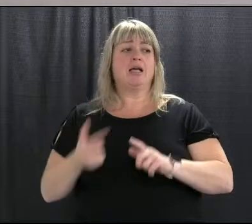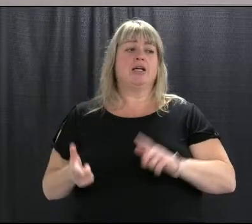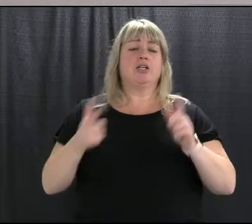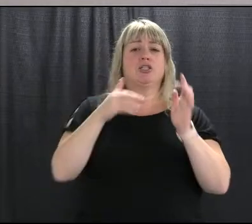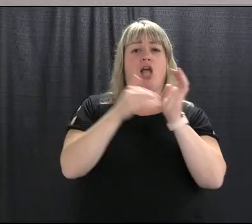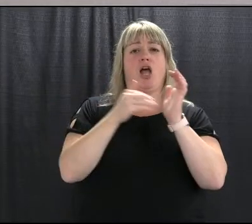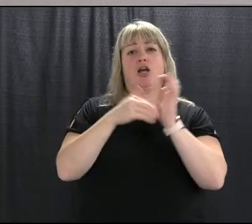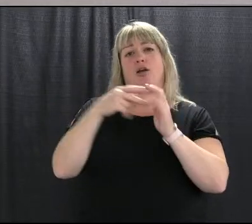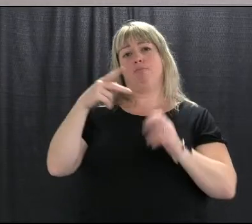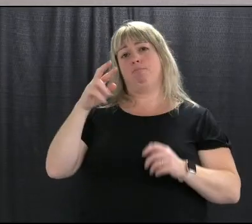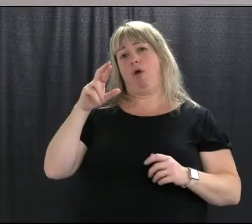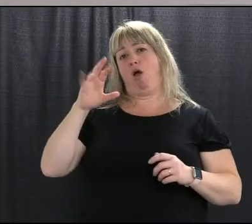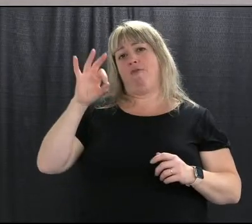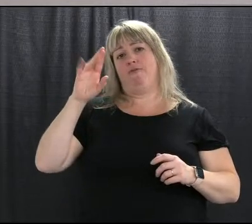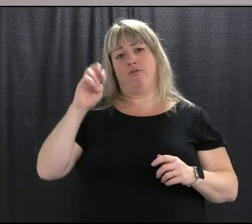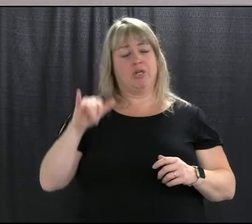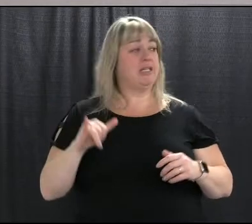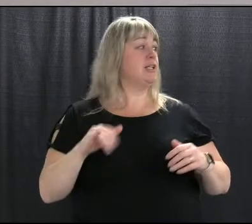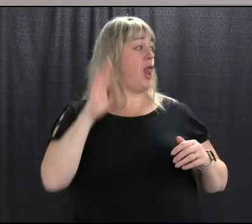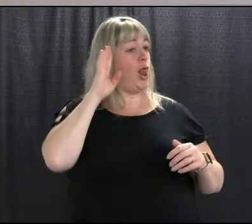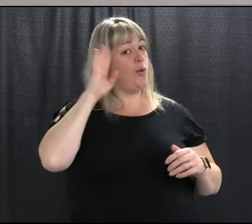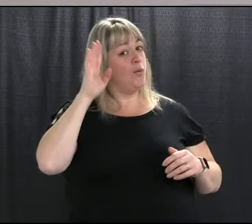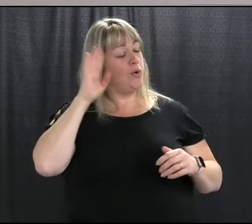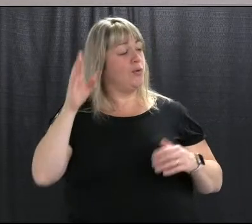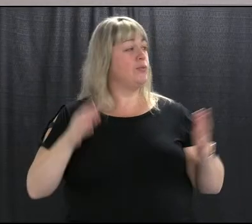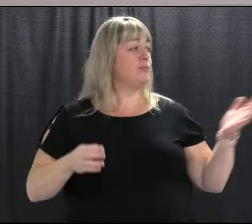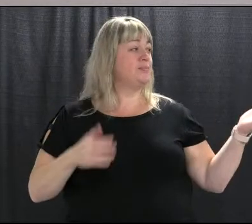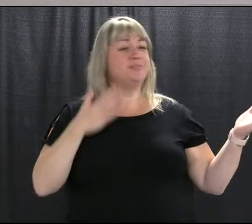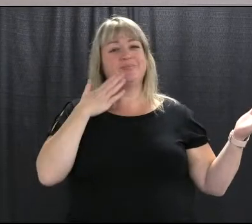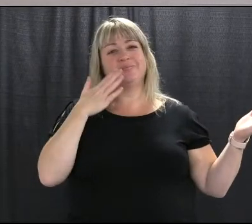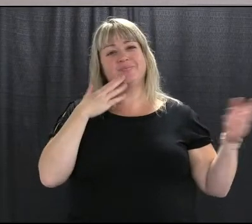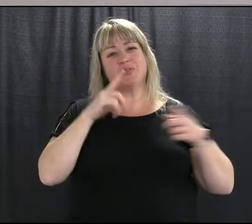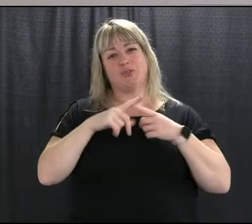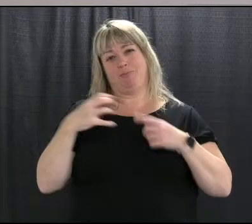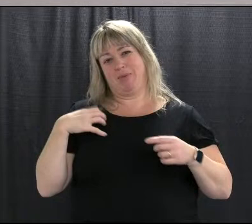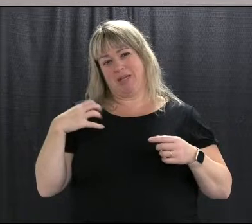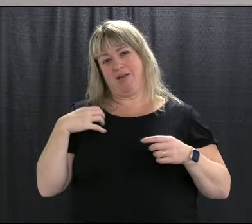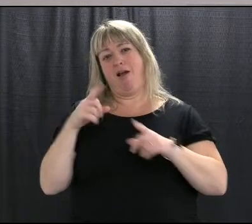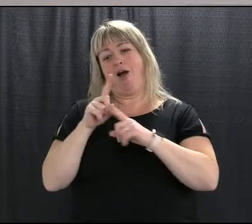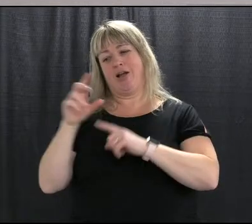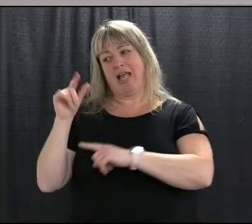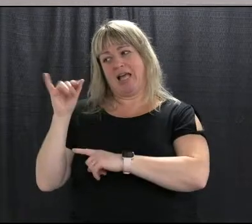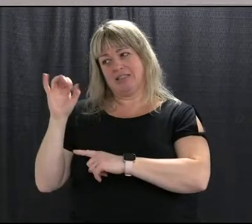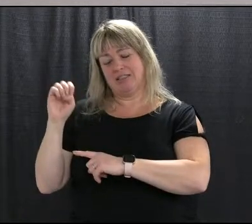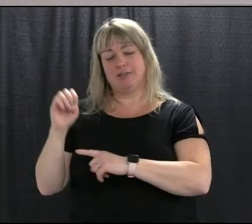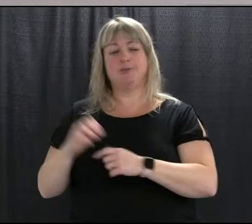Parfrey. Hello, everybody. Thanks, Minister and Cassie.